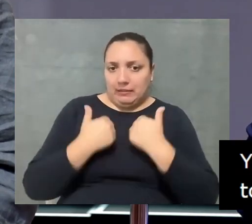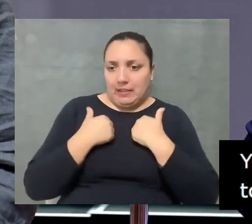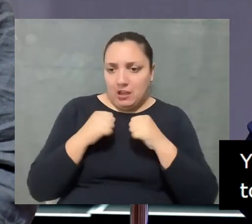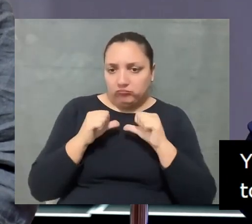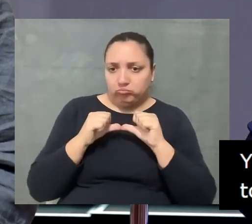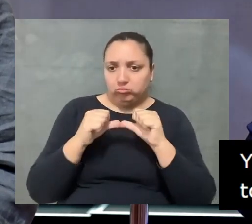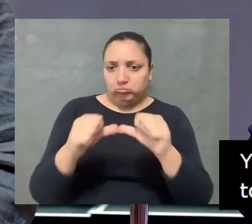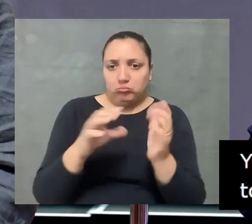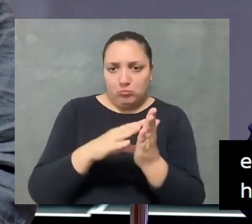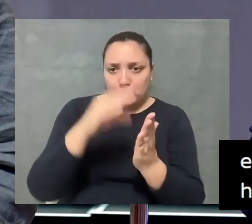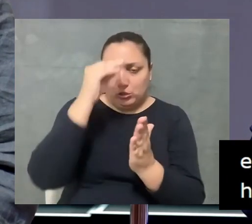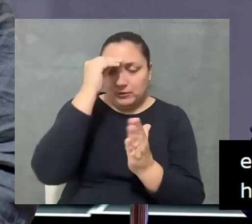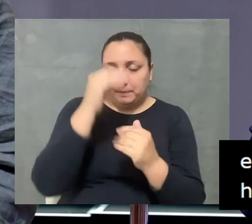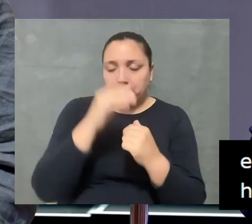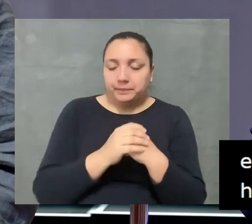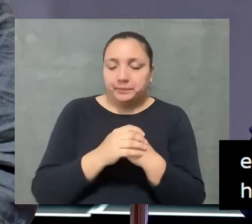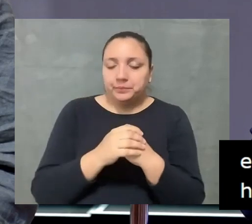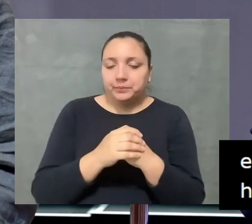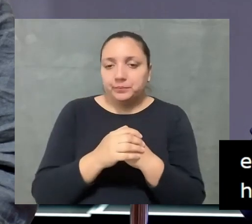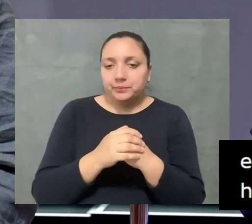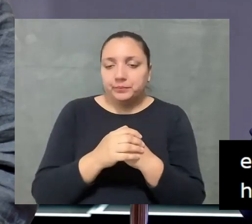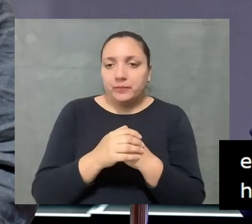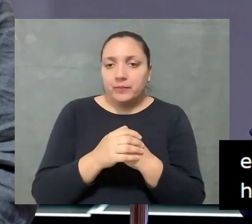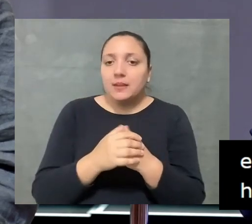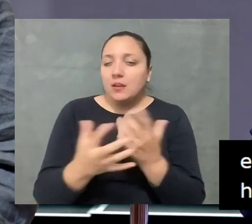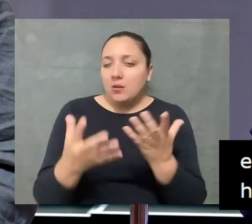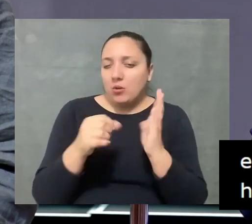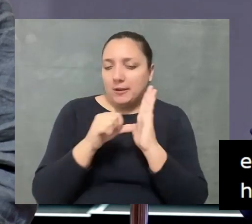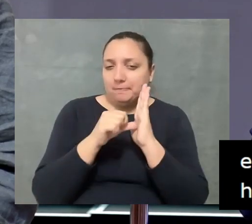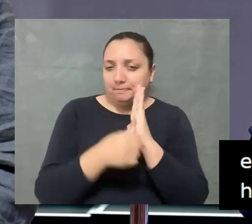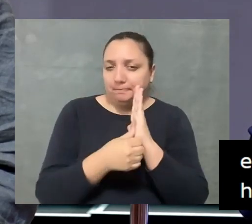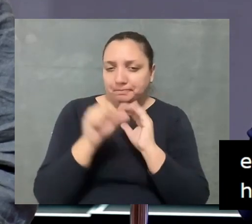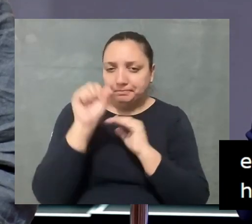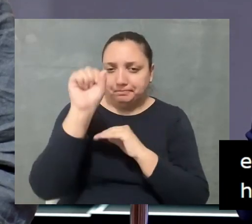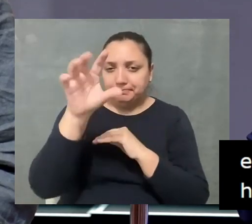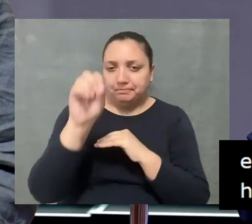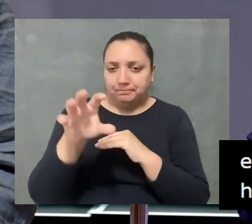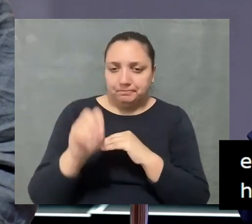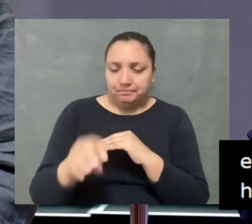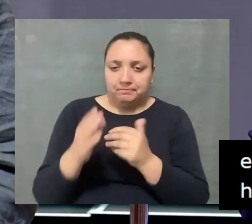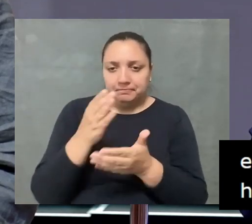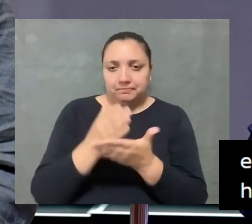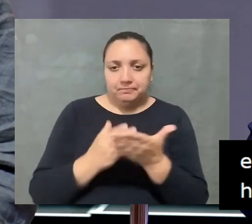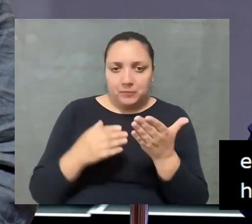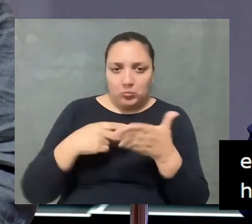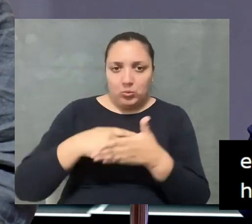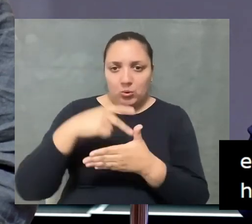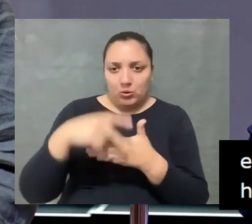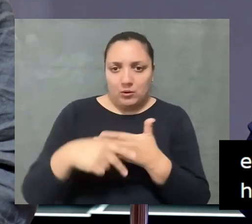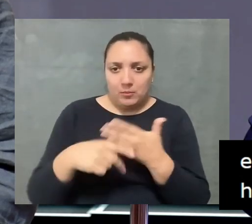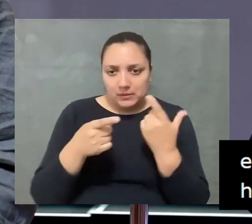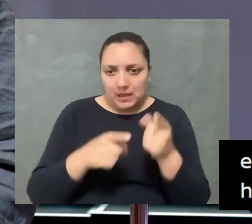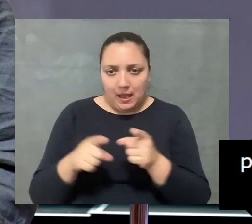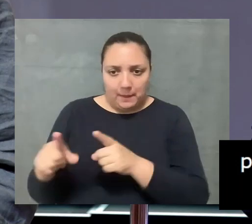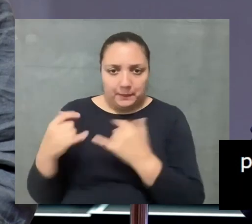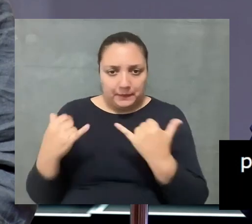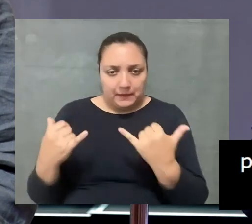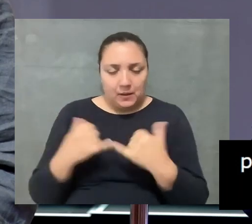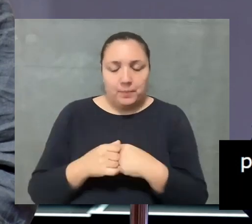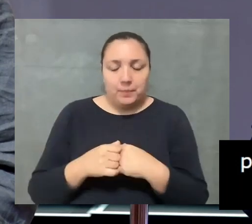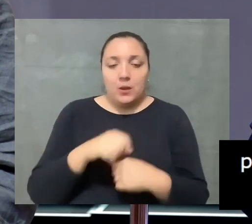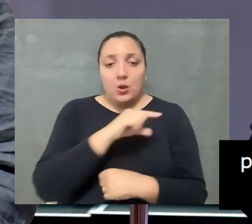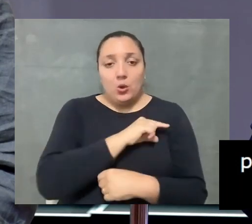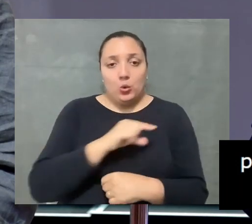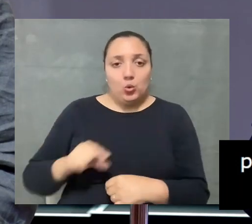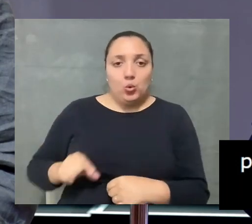And just to highlight a few programs that we have happening right now, we have Queens